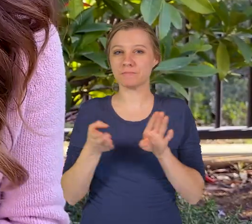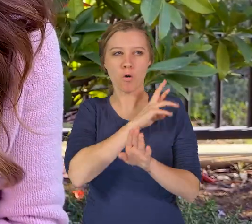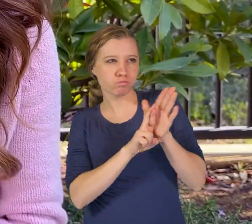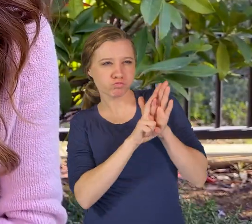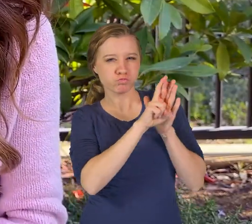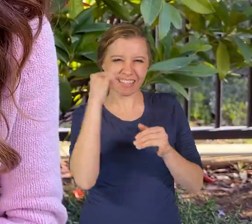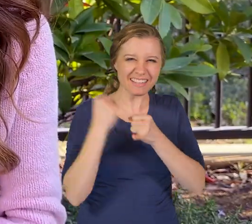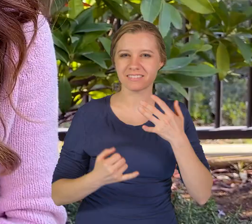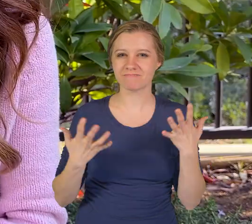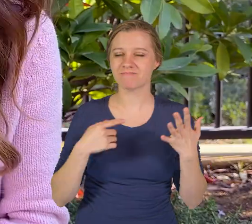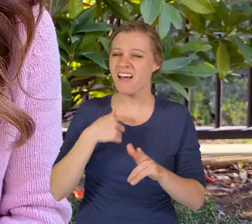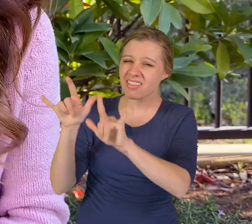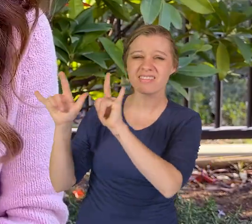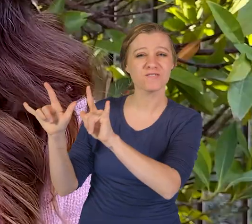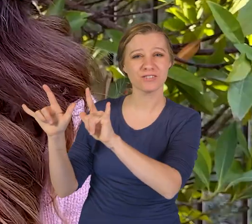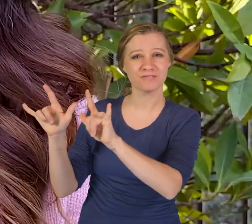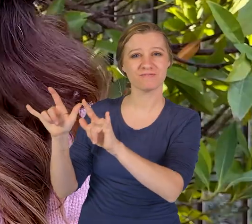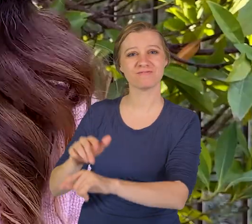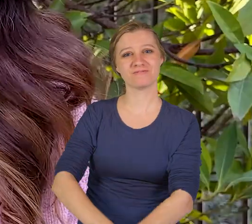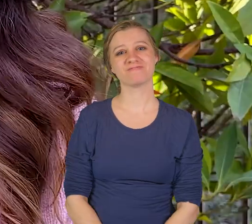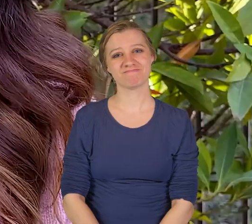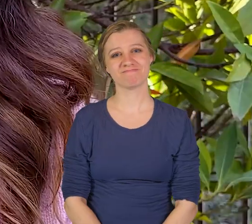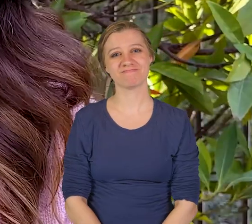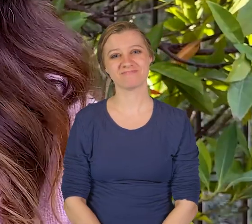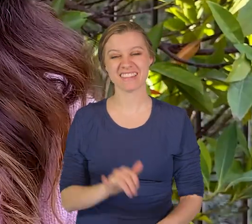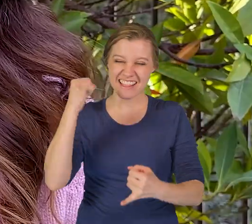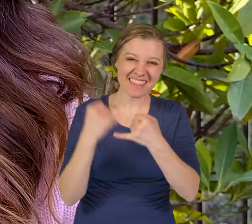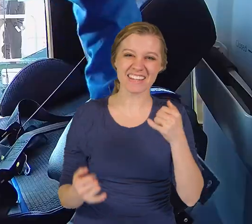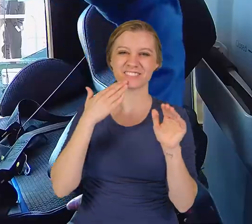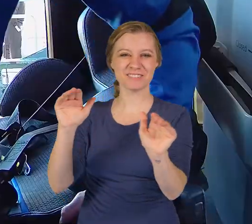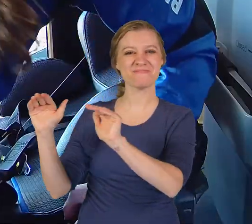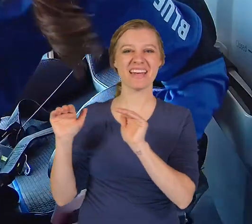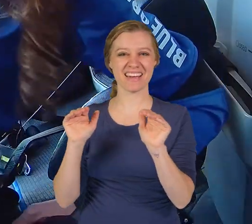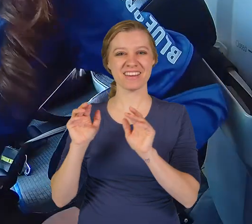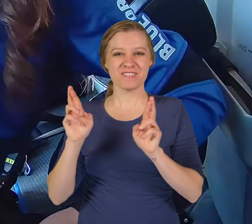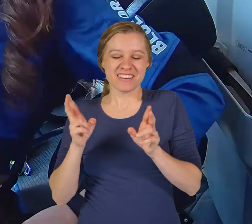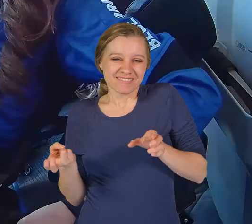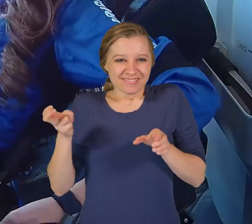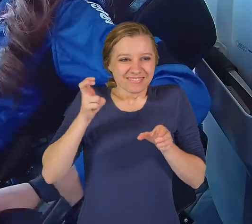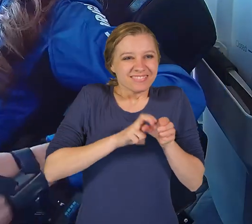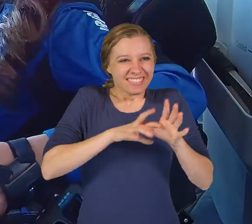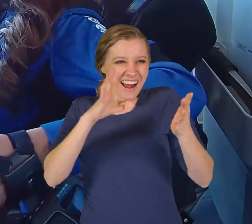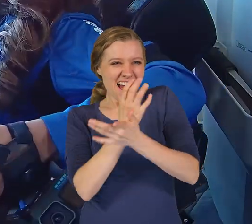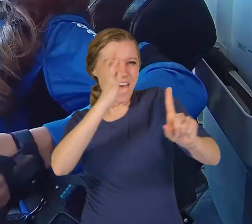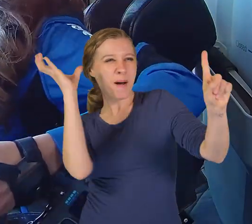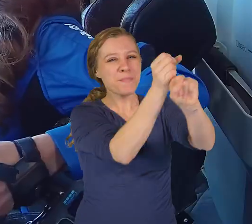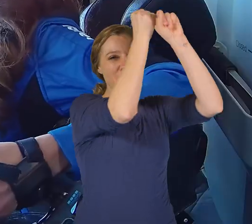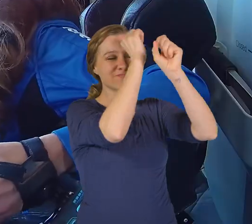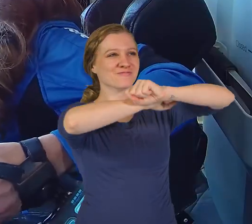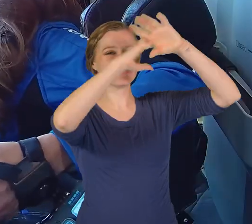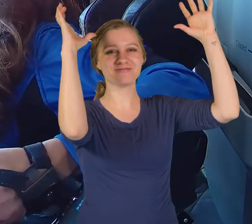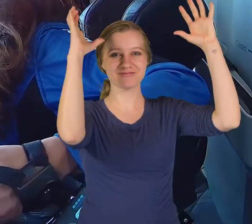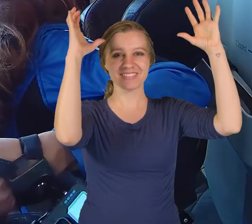thing mommy did before getting on that rocket was tell her she loves her. With that last goodbye, it was time